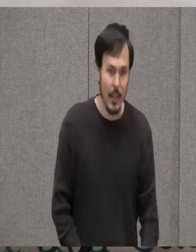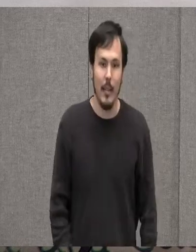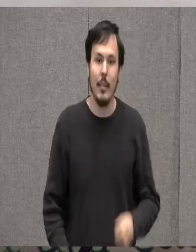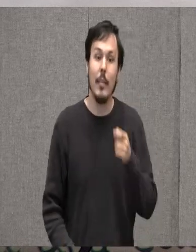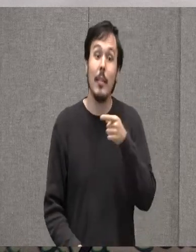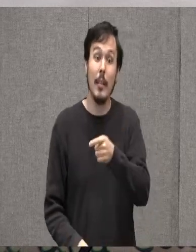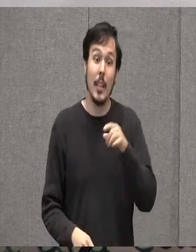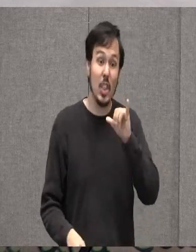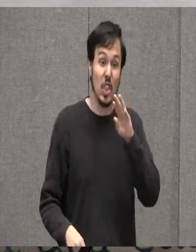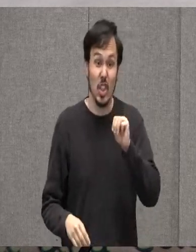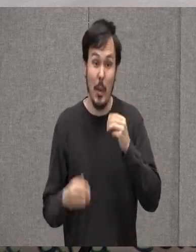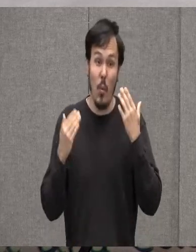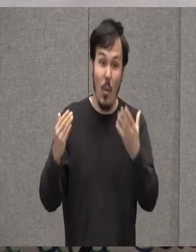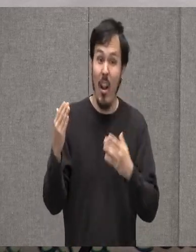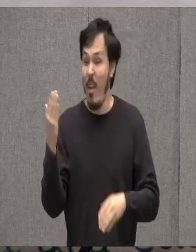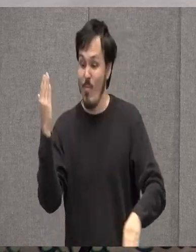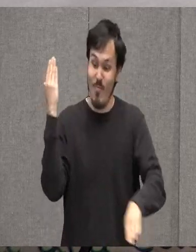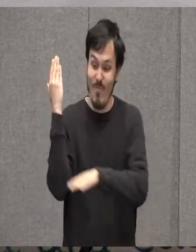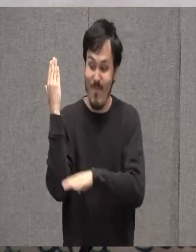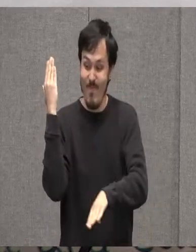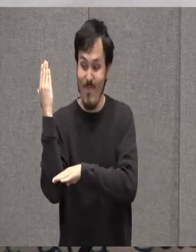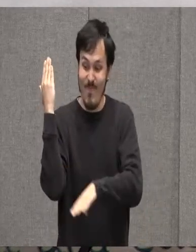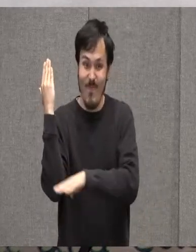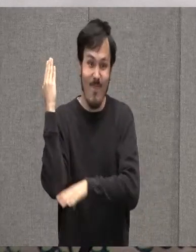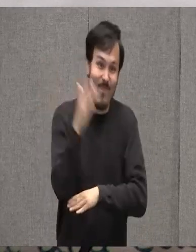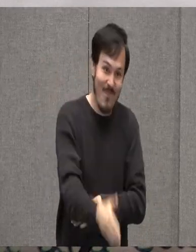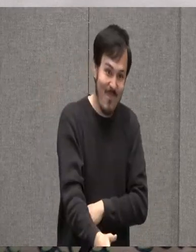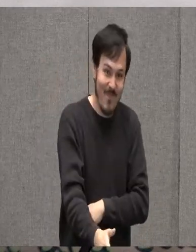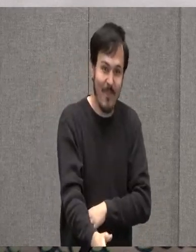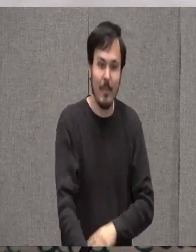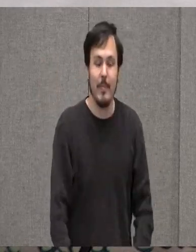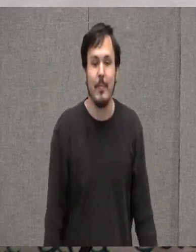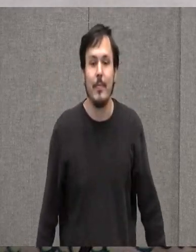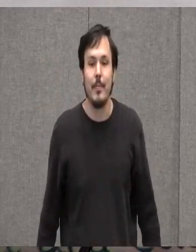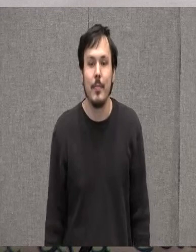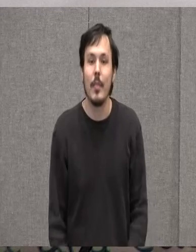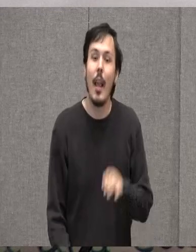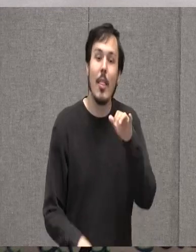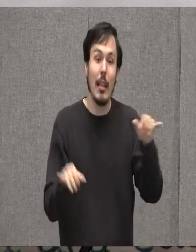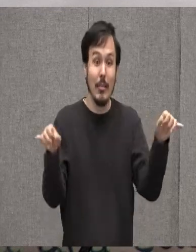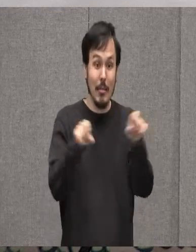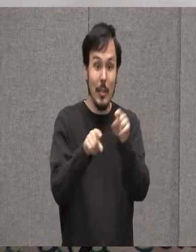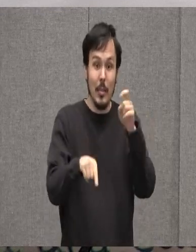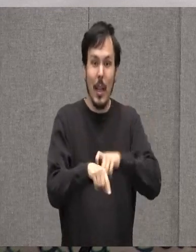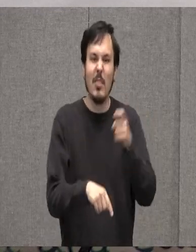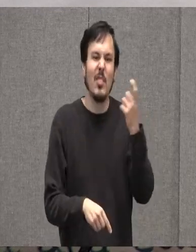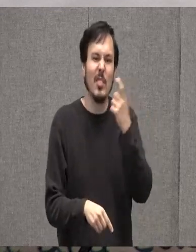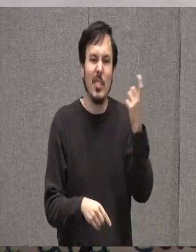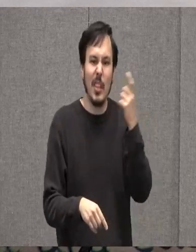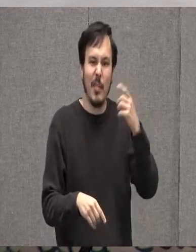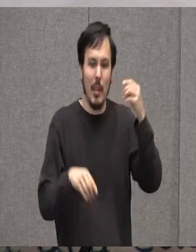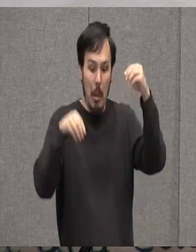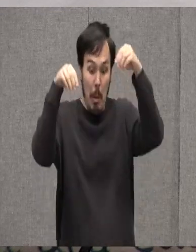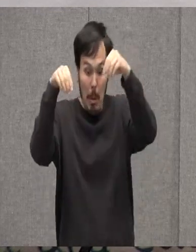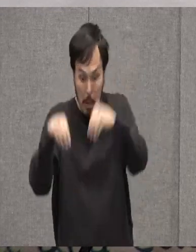"Look, boy, you've done wonders, and I feel happy again, but you better go now before I get a taste for fried boy."